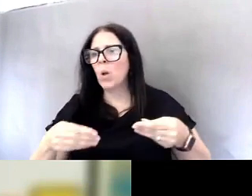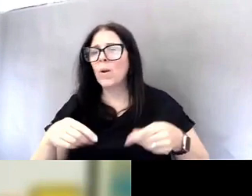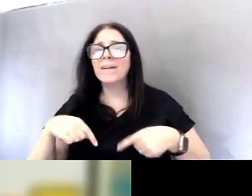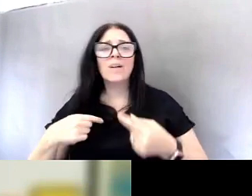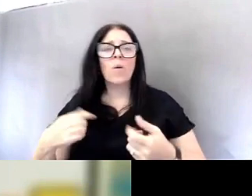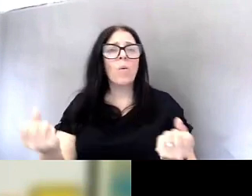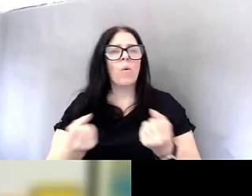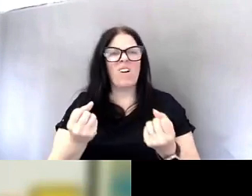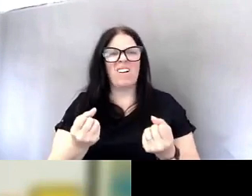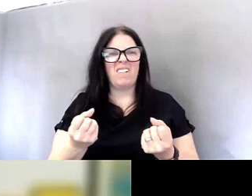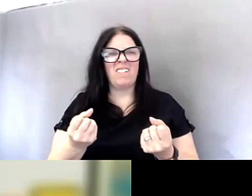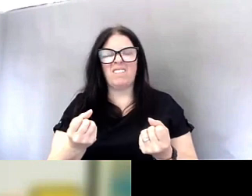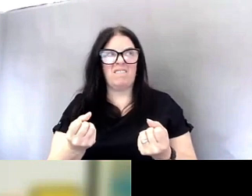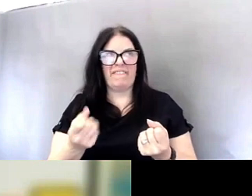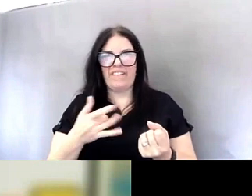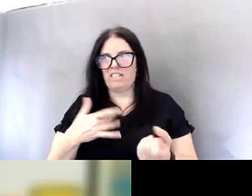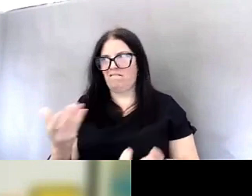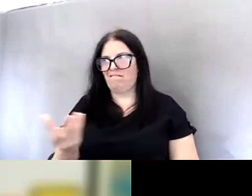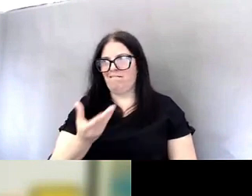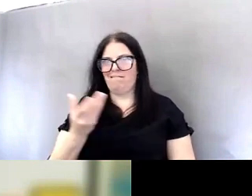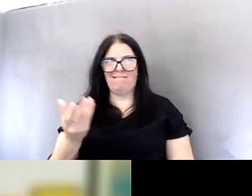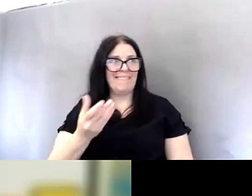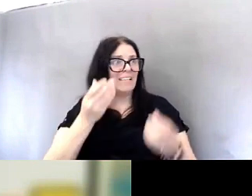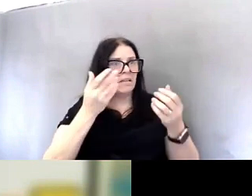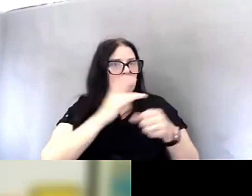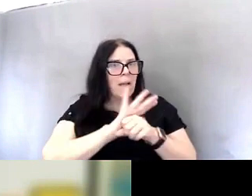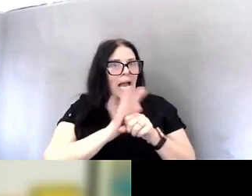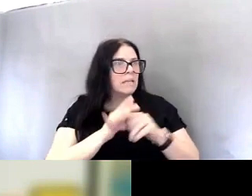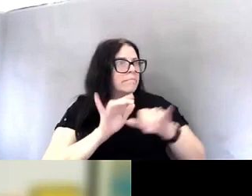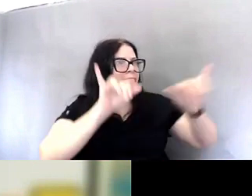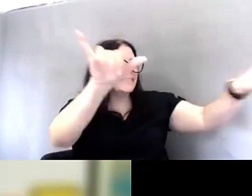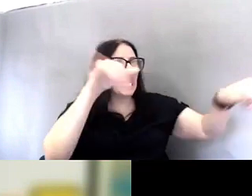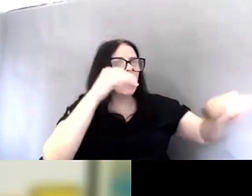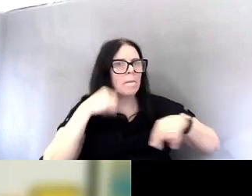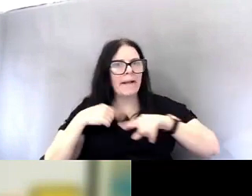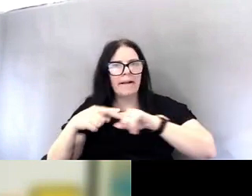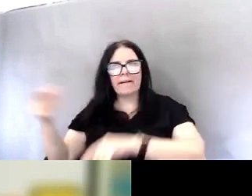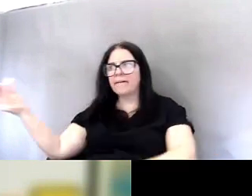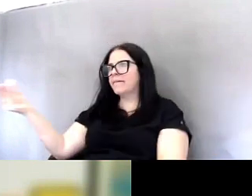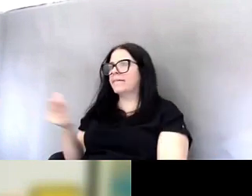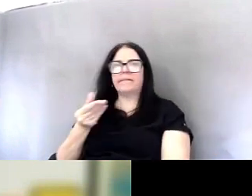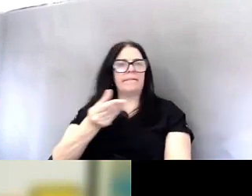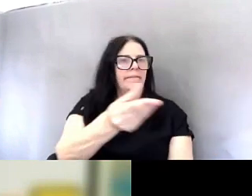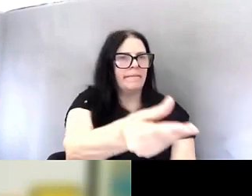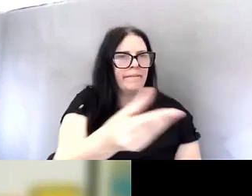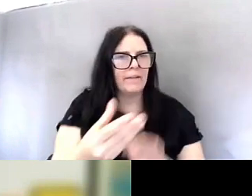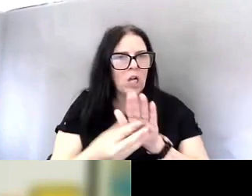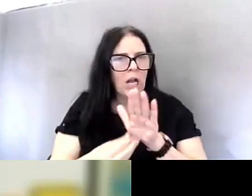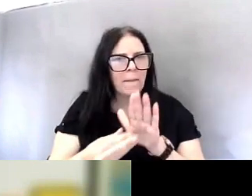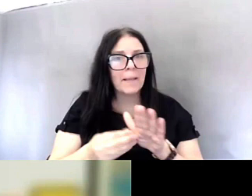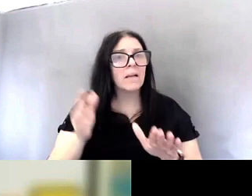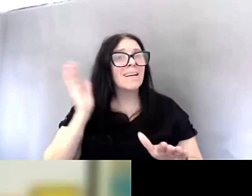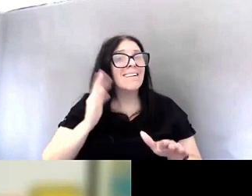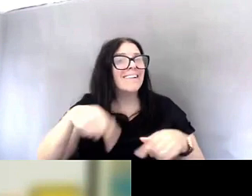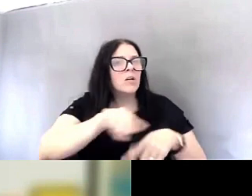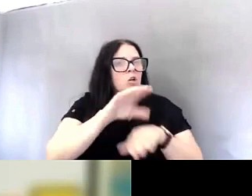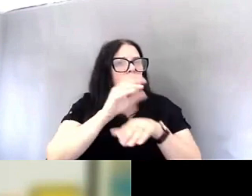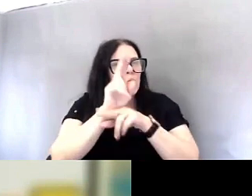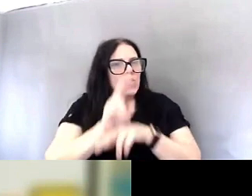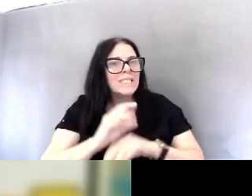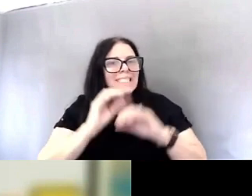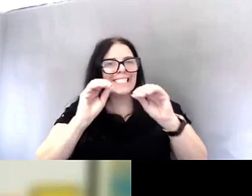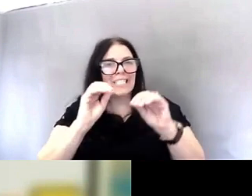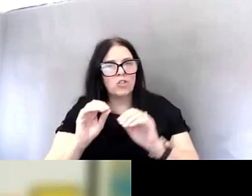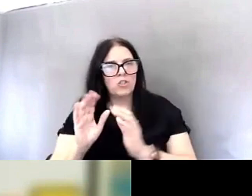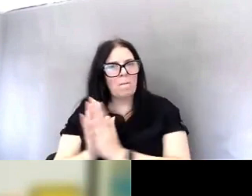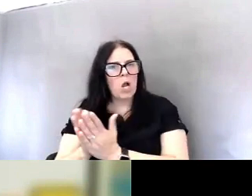is workbooks. We know there's a lot of workbooks in use in programs, and all of those workbooks suddenly